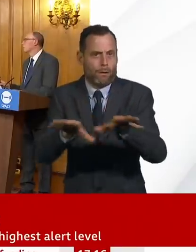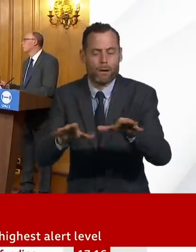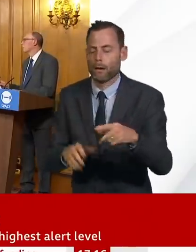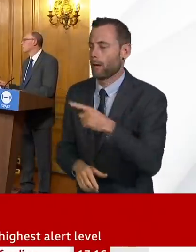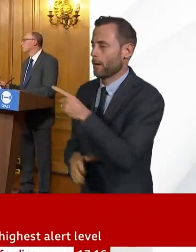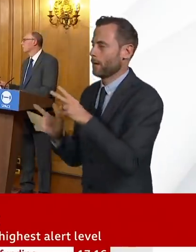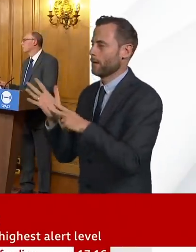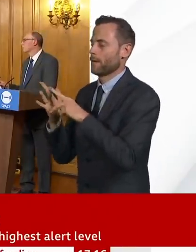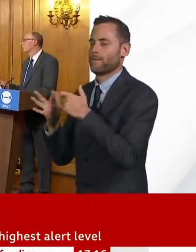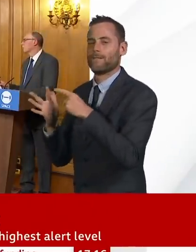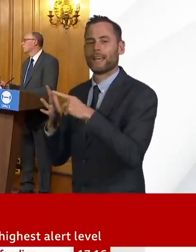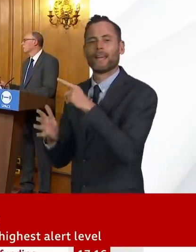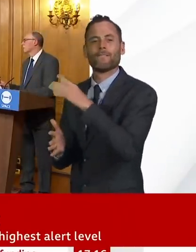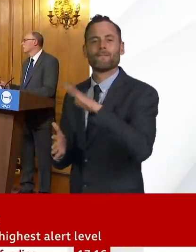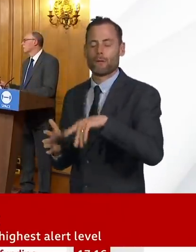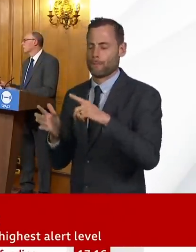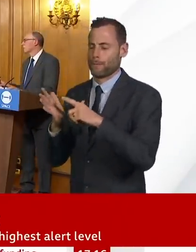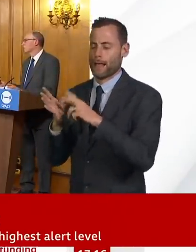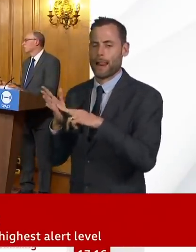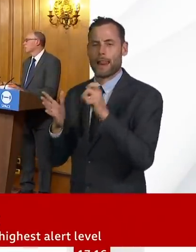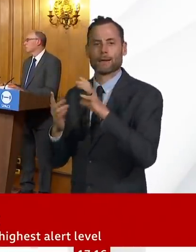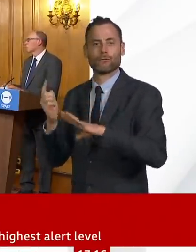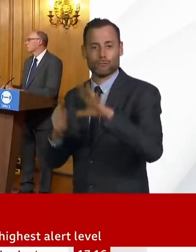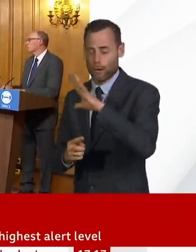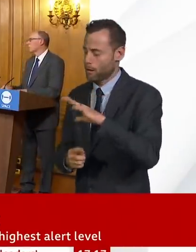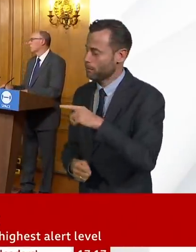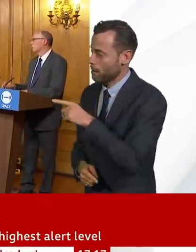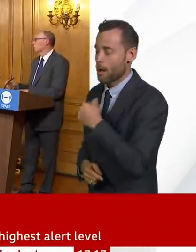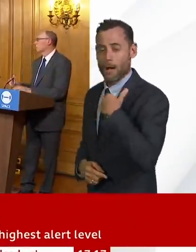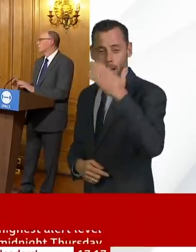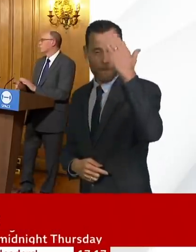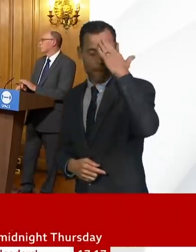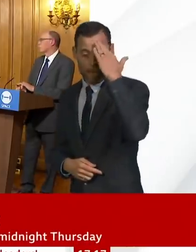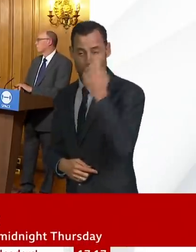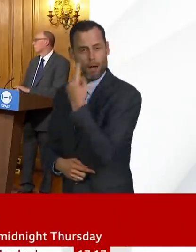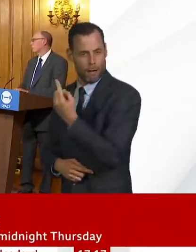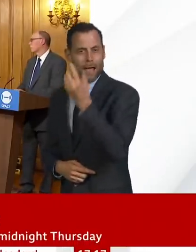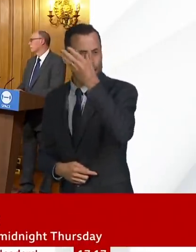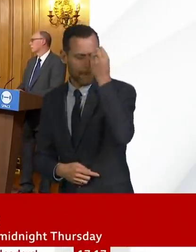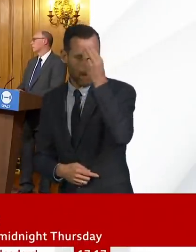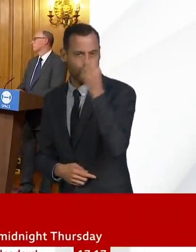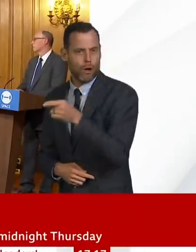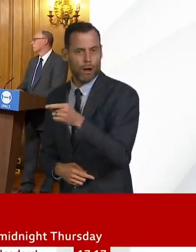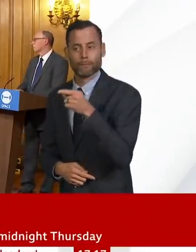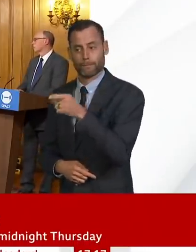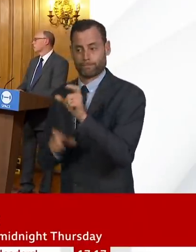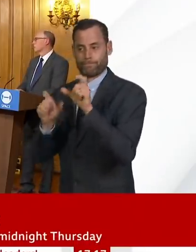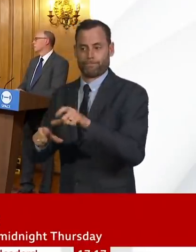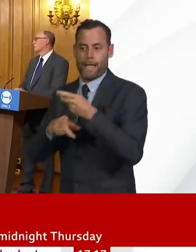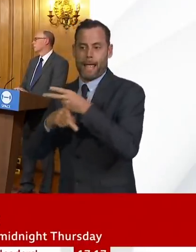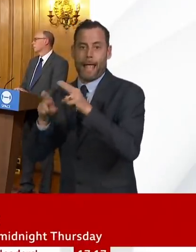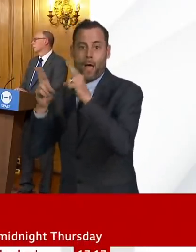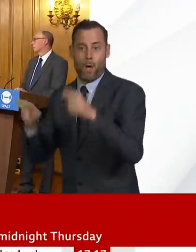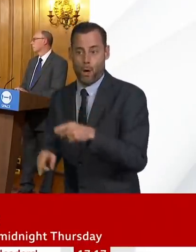Vicky from Lancashire asks, my grandmother has dementia, lives in a care home and has been in and out of hospital over recent